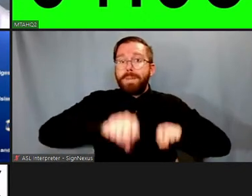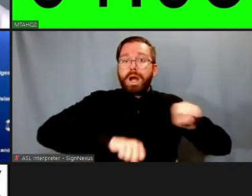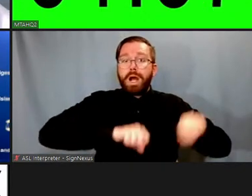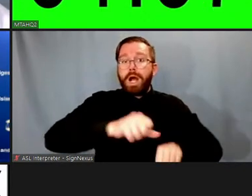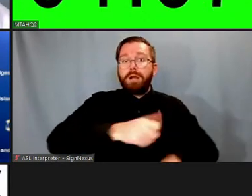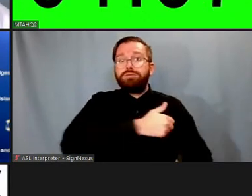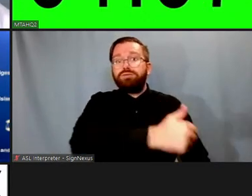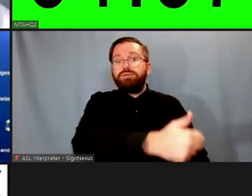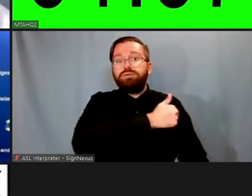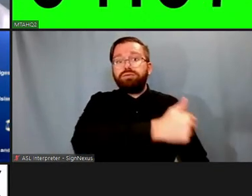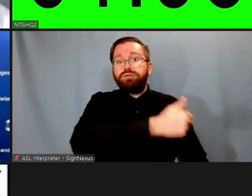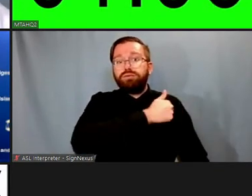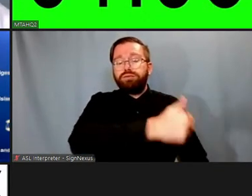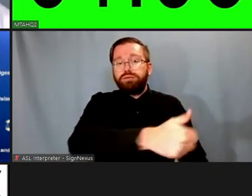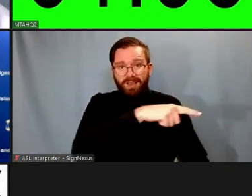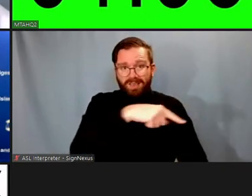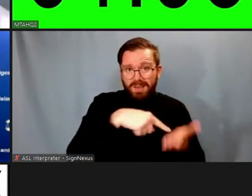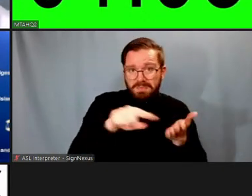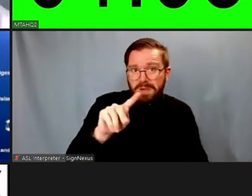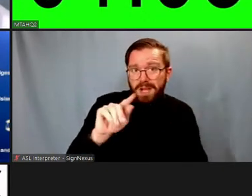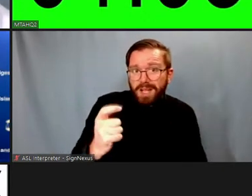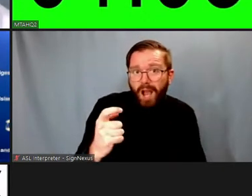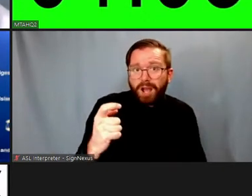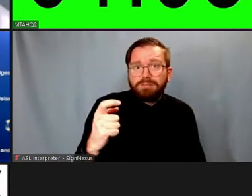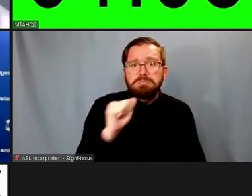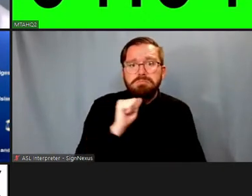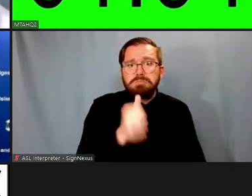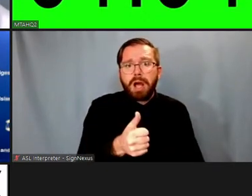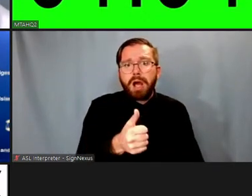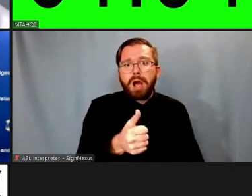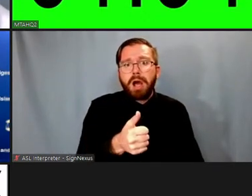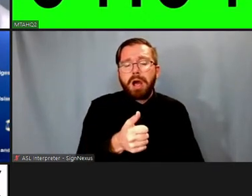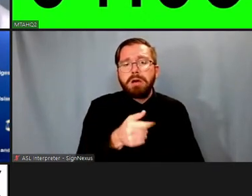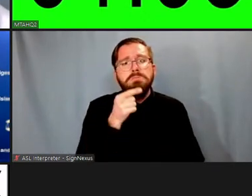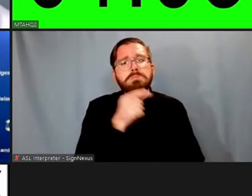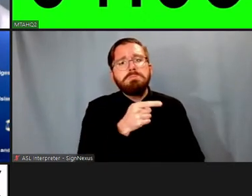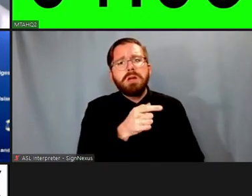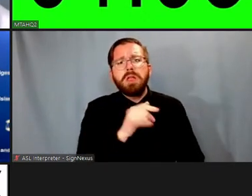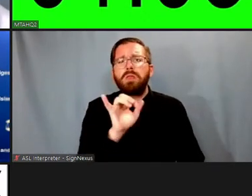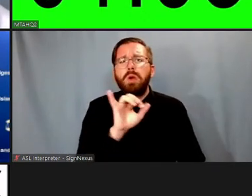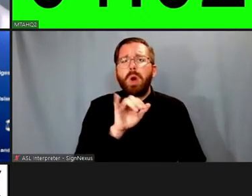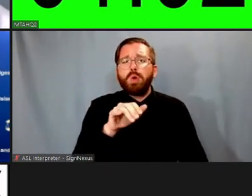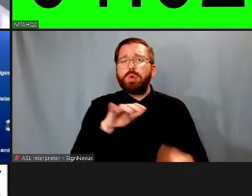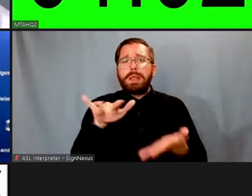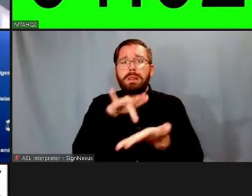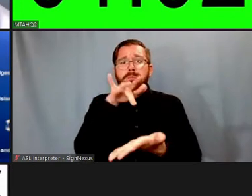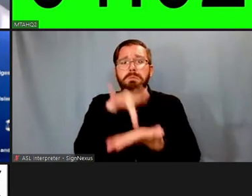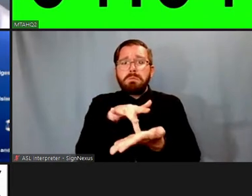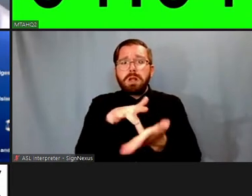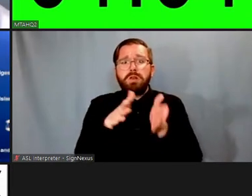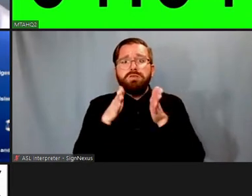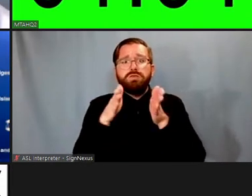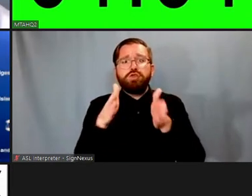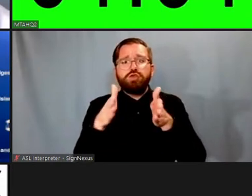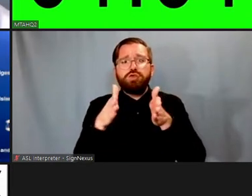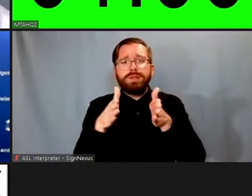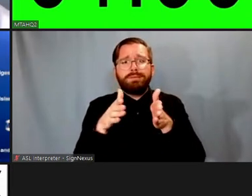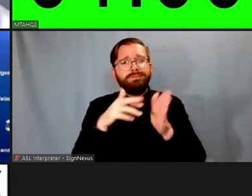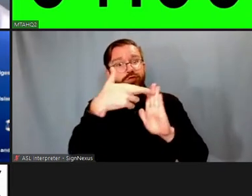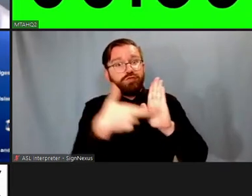forth uh our streets and go in the middle of our streets and disobey traffic